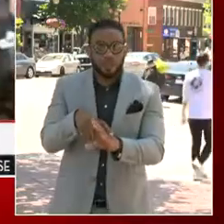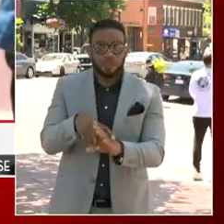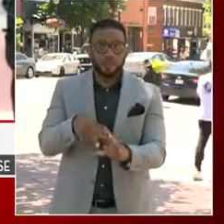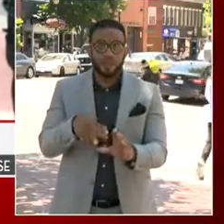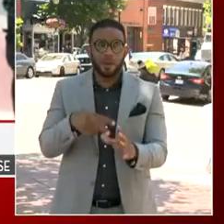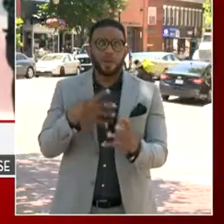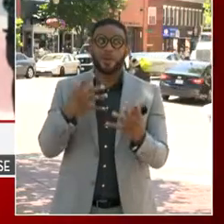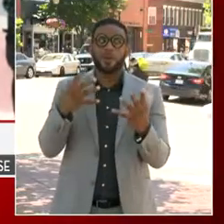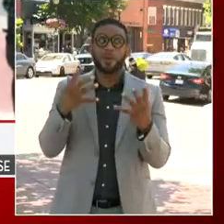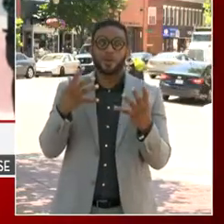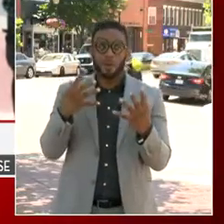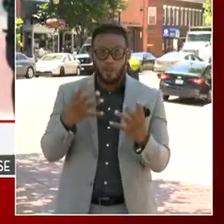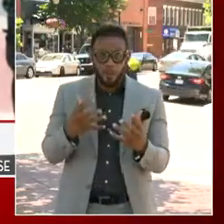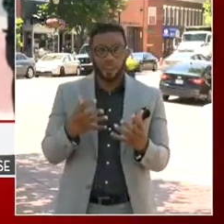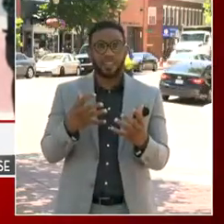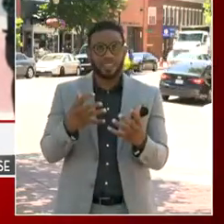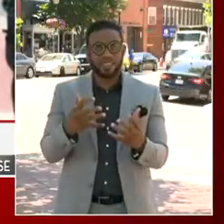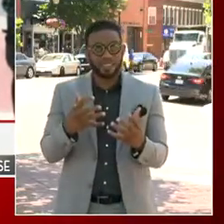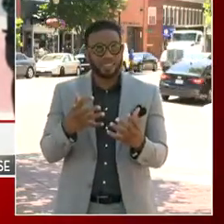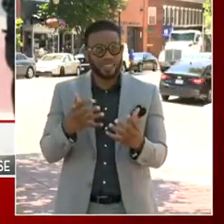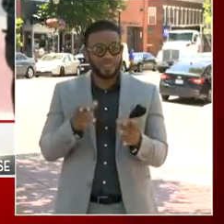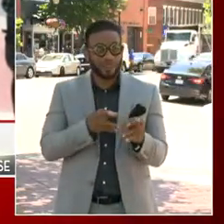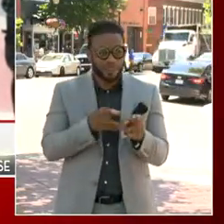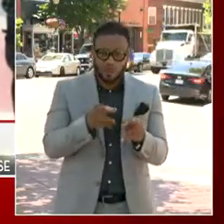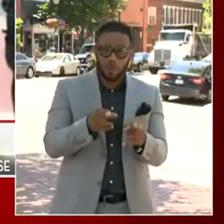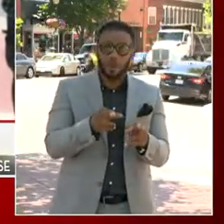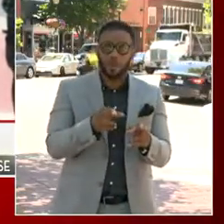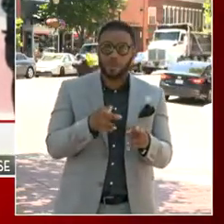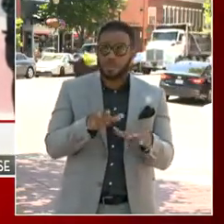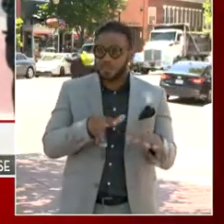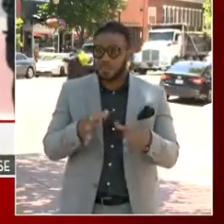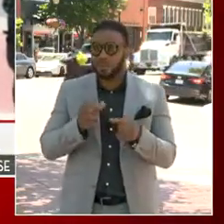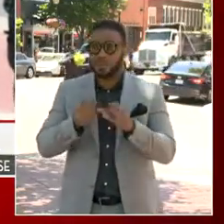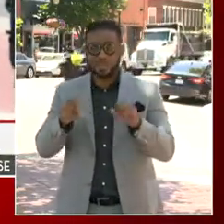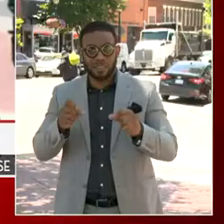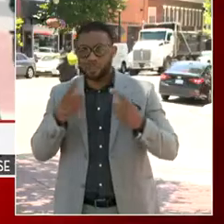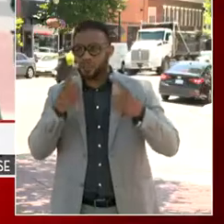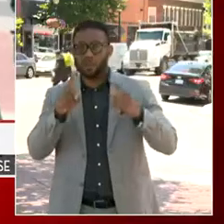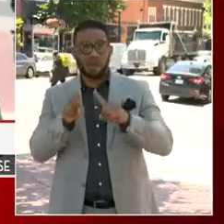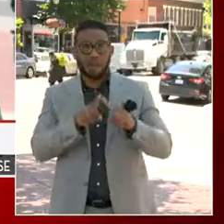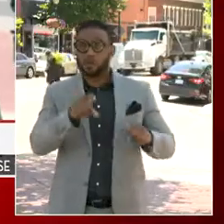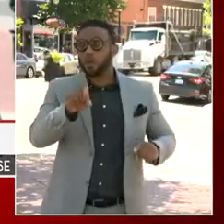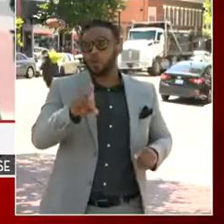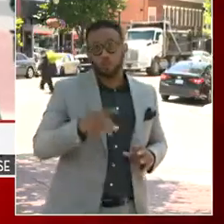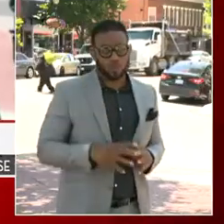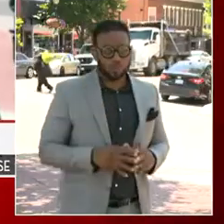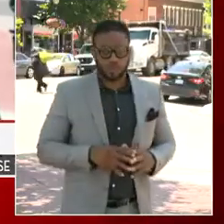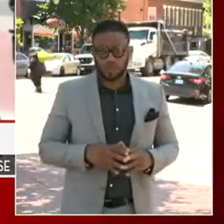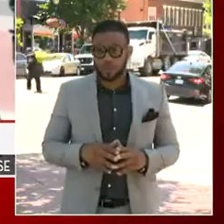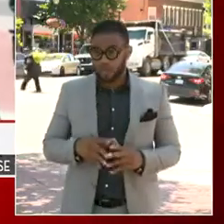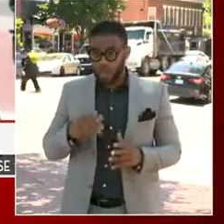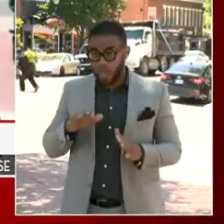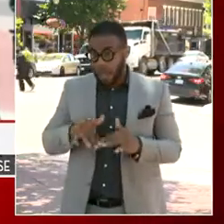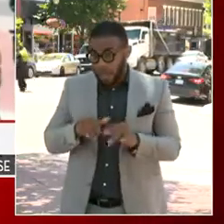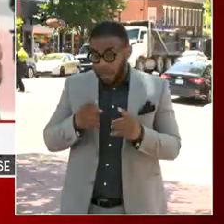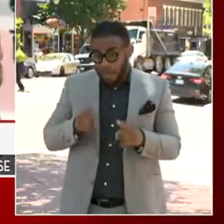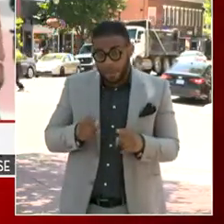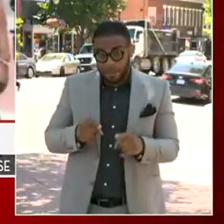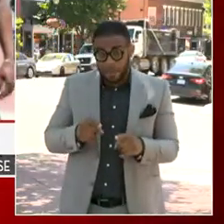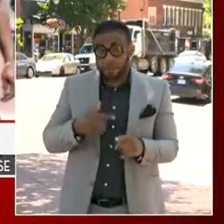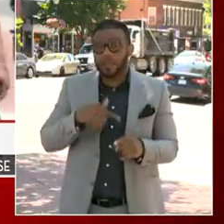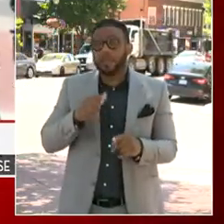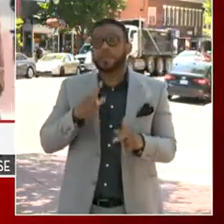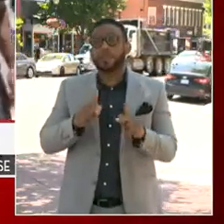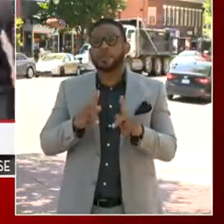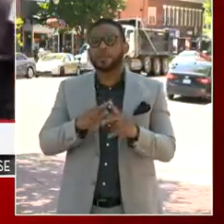We want our road and sidewalk system to work as it's supposed to, and in order for that to be the case, we